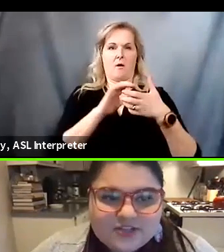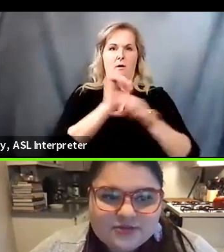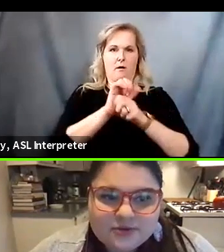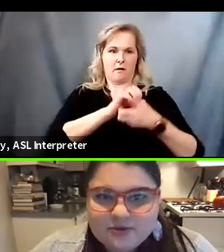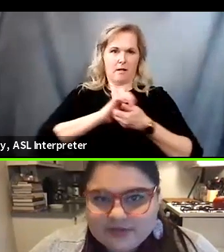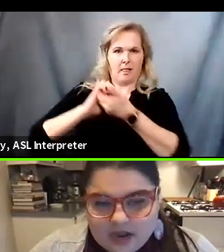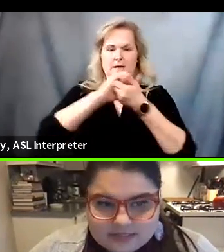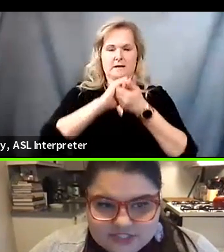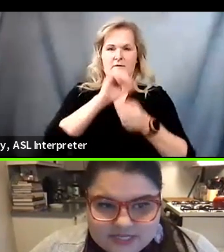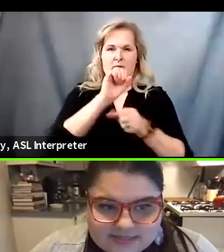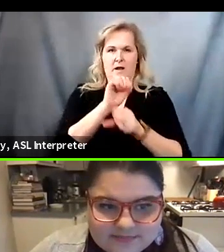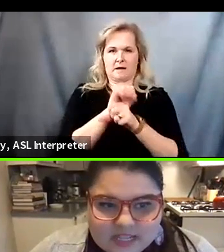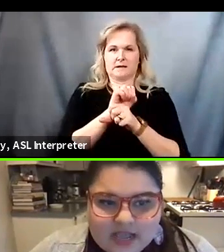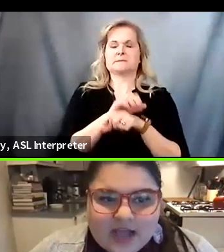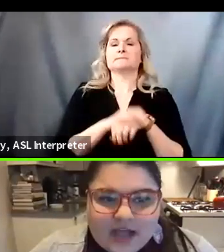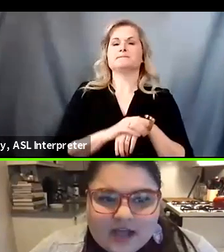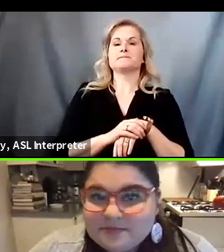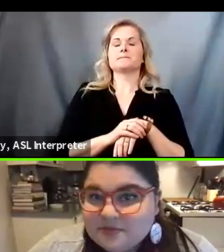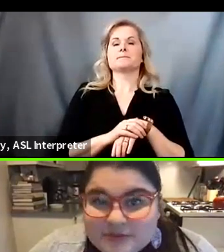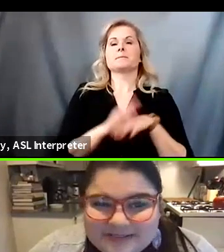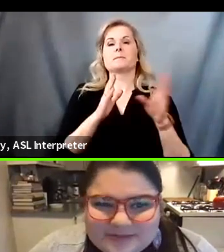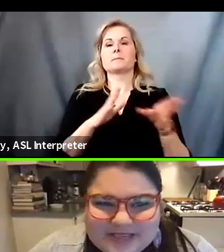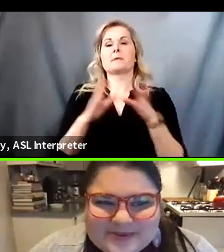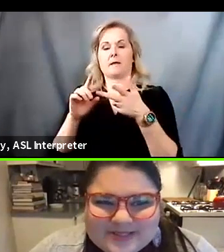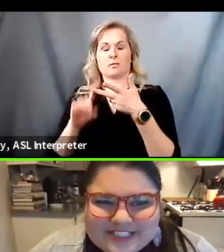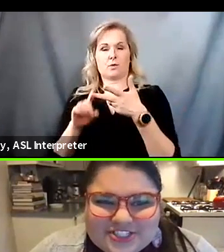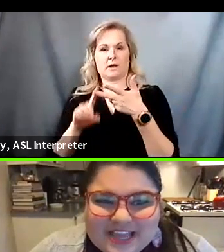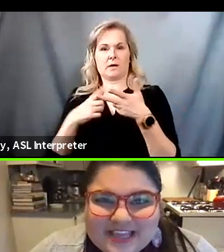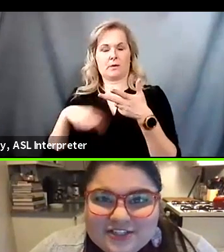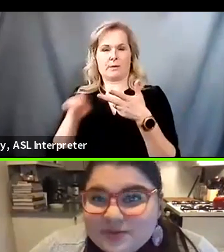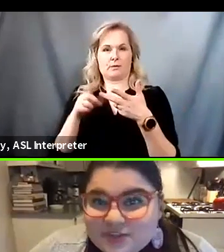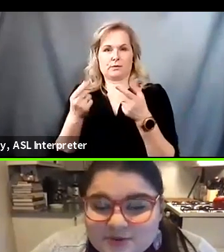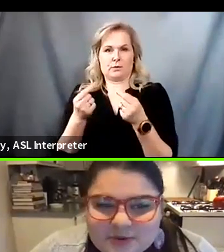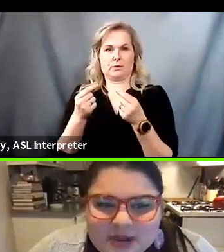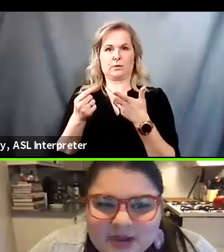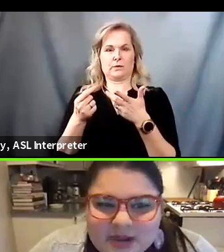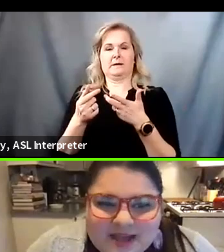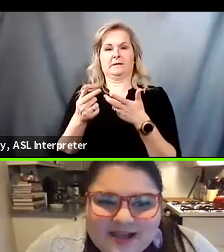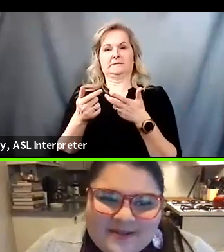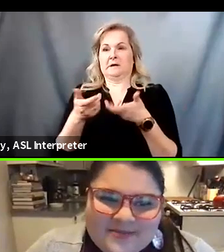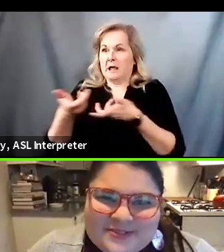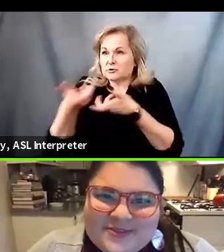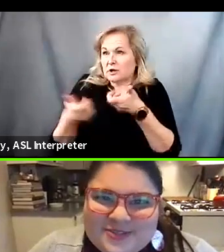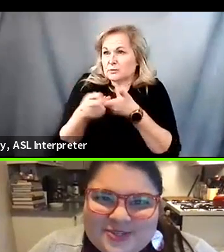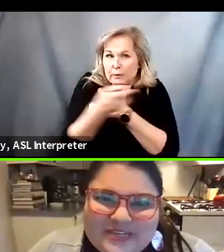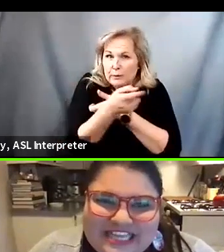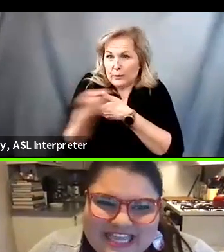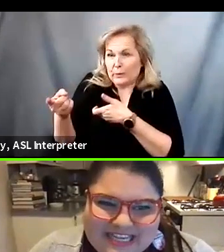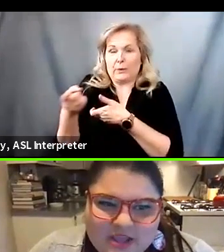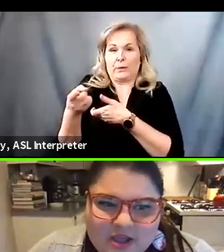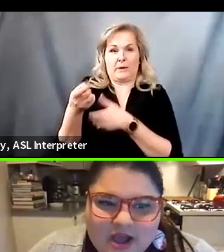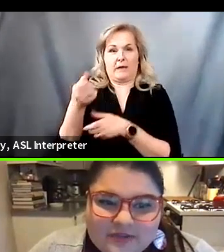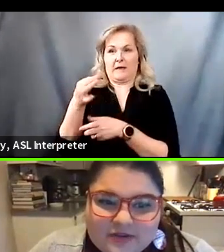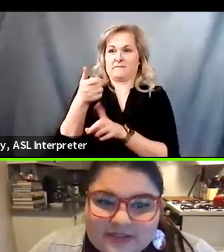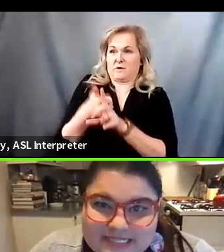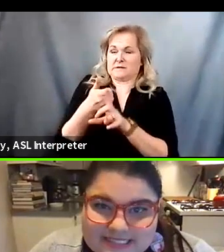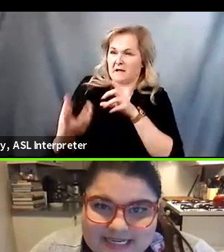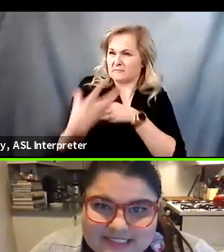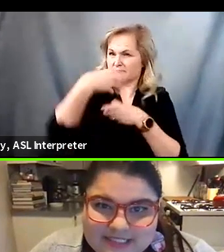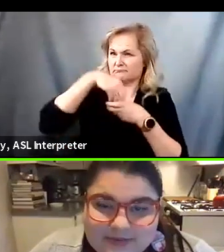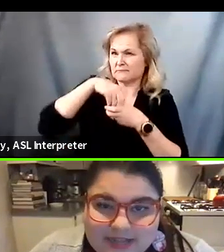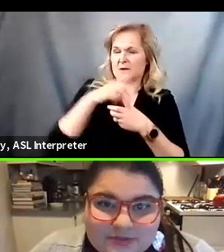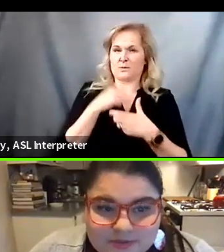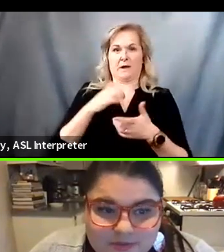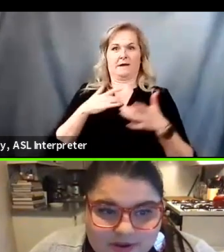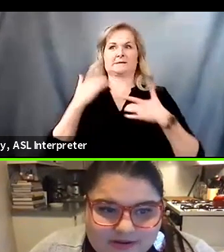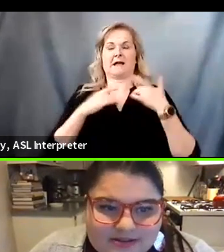relevant to local ecologies. Number three, we will exchange with you. Those of you tuning in, we are very excited